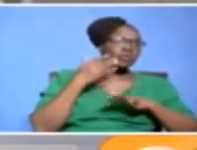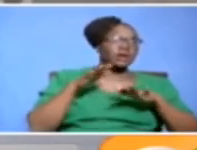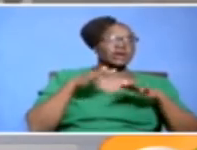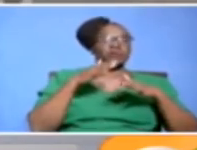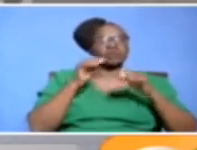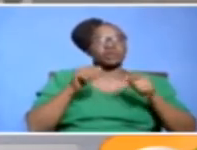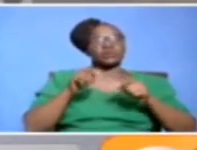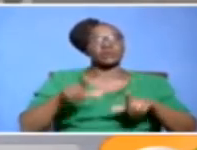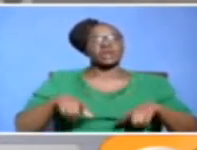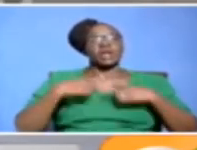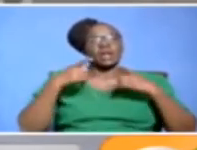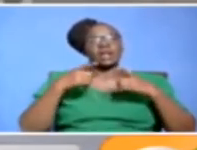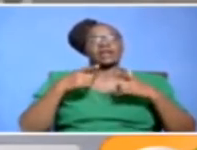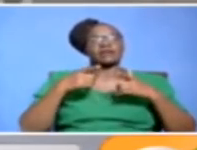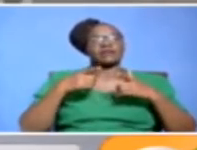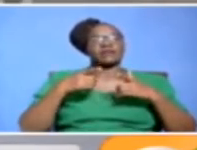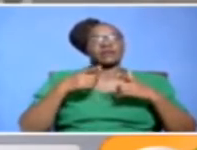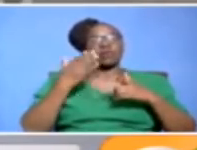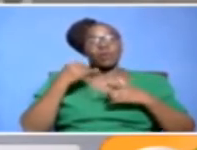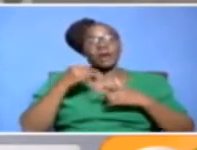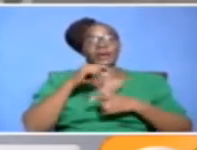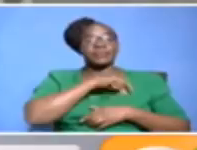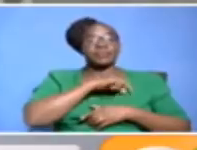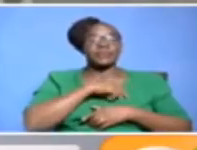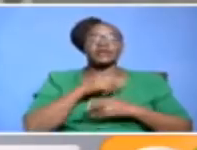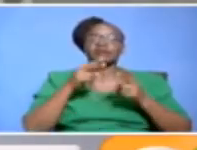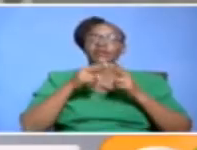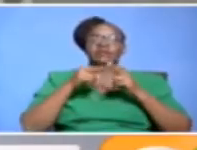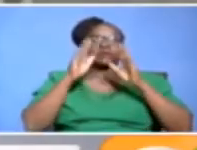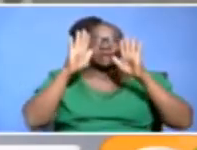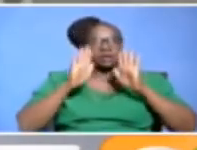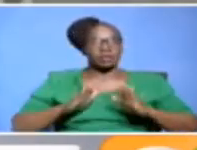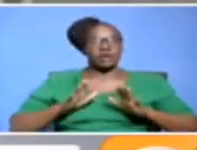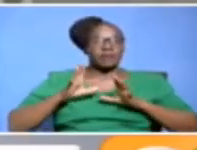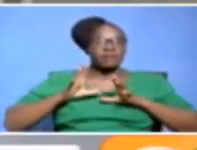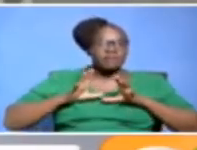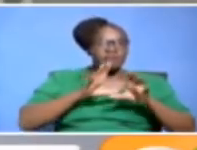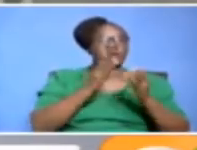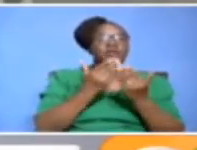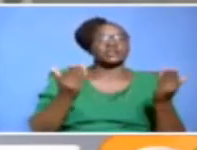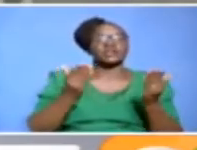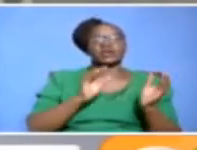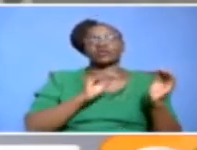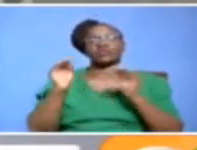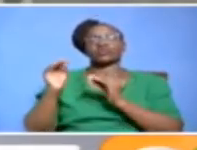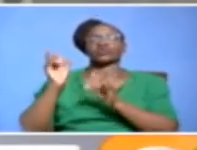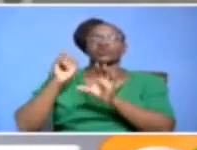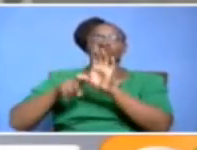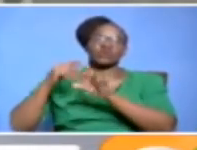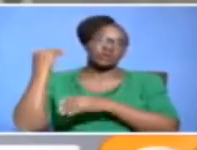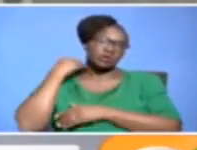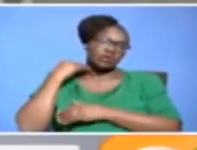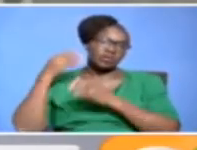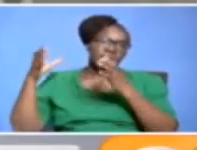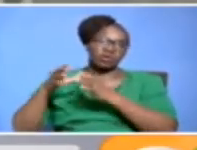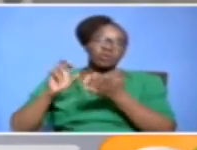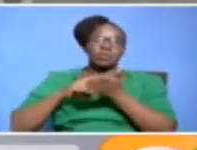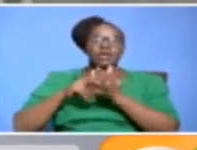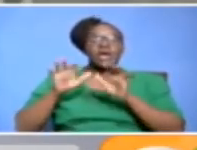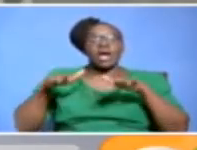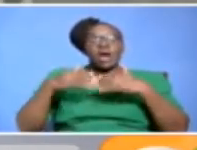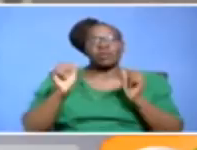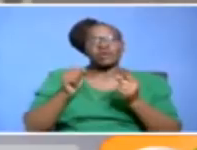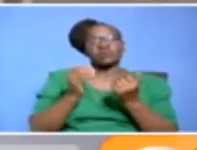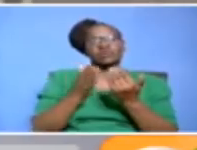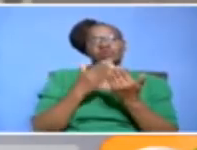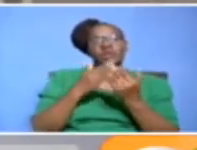earn, you know, because income is a huge thing that forces children to go into crime. Right. So how can you be able to safeguard the